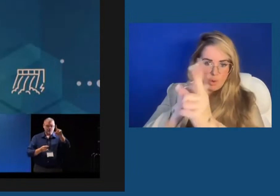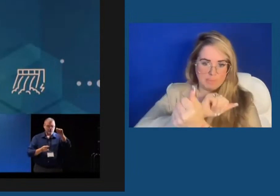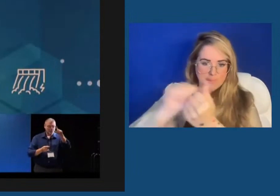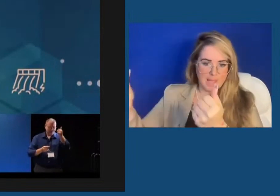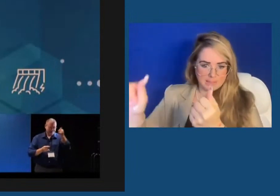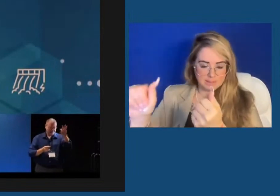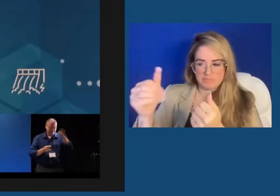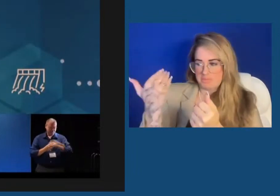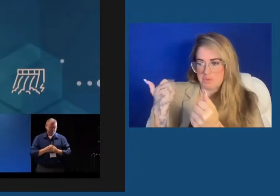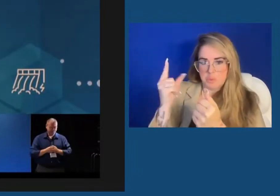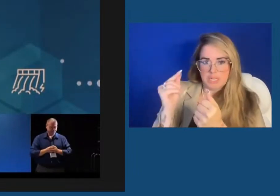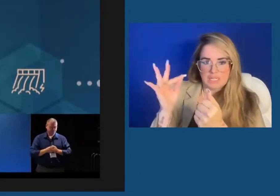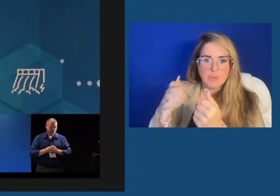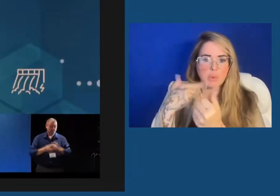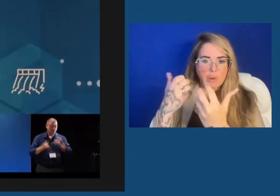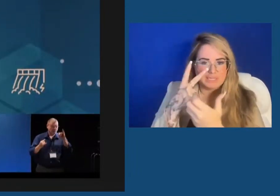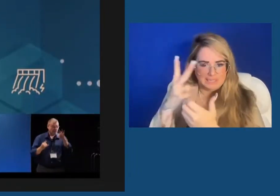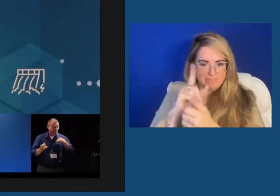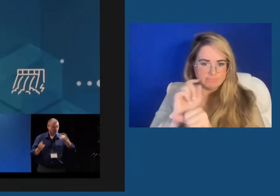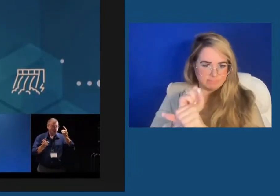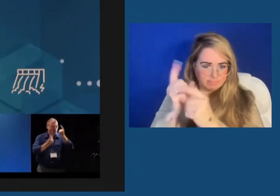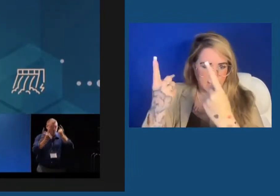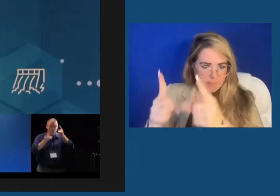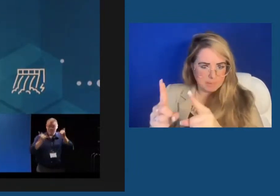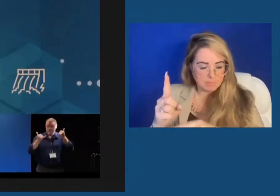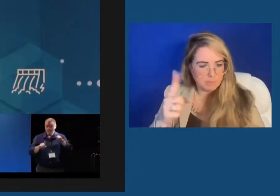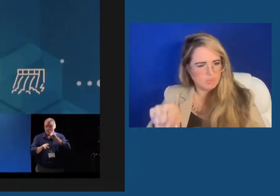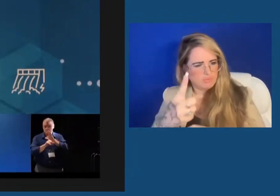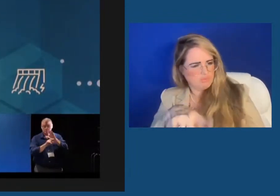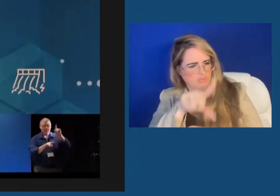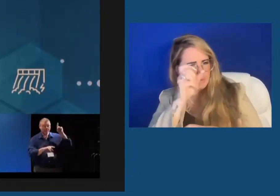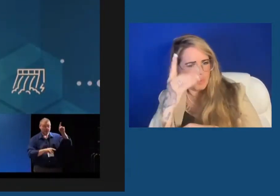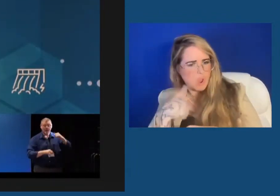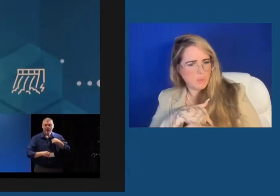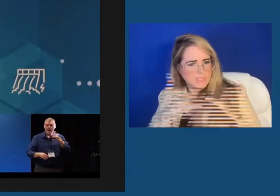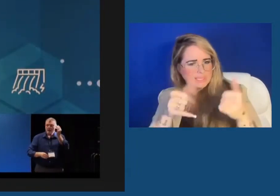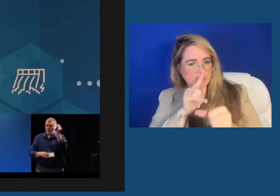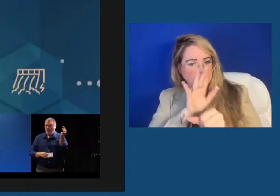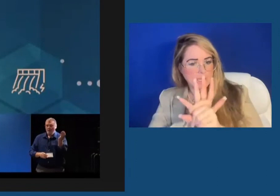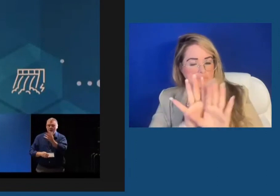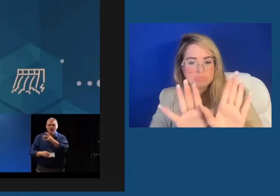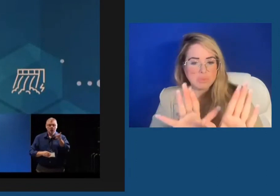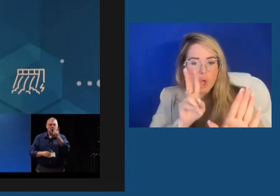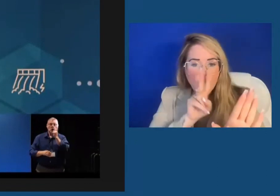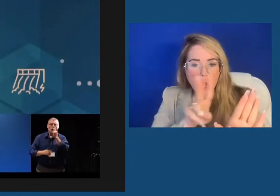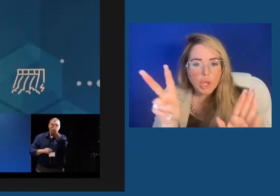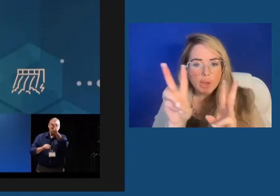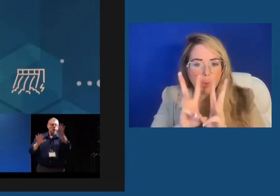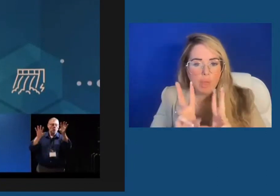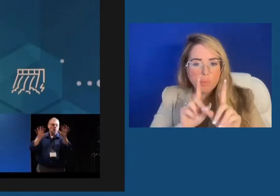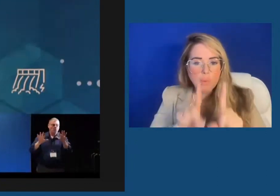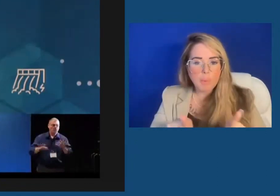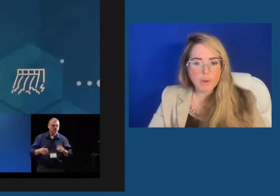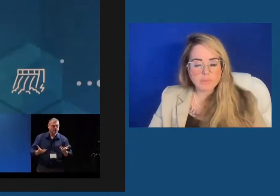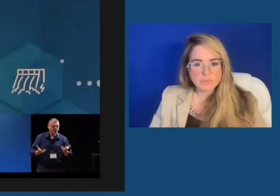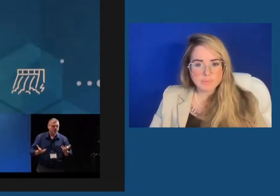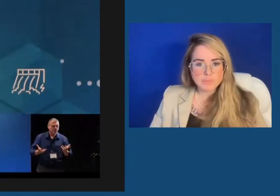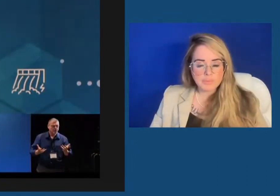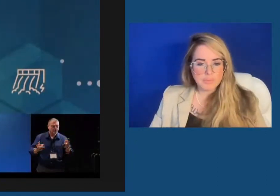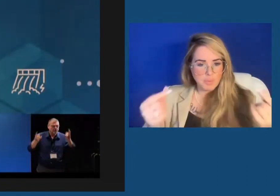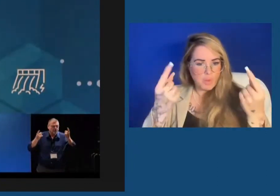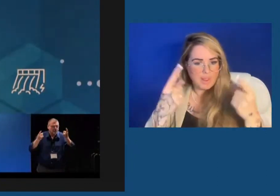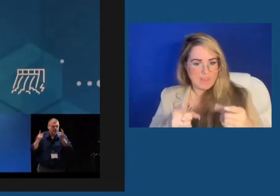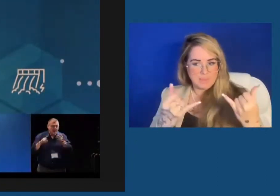if there's anyone who's wondering why we're still committed to this, I just ask you to look at the weather reports. What has happened to our